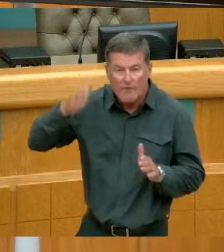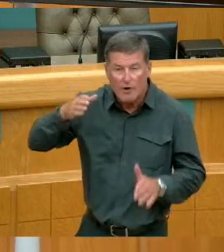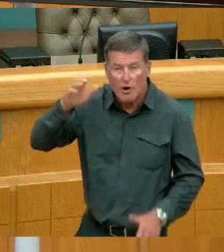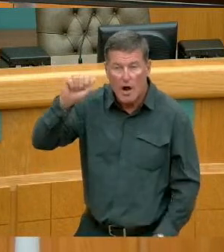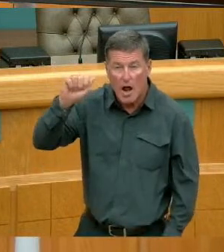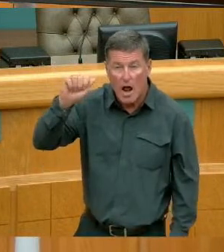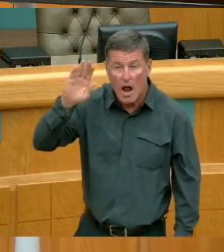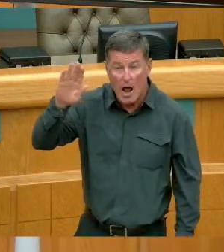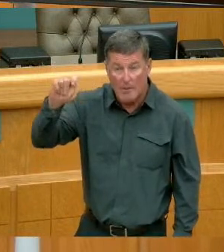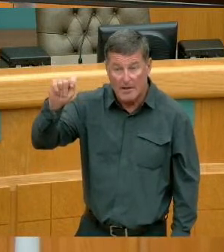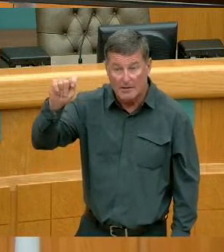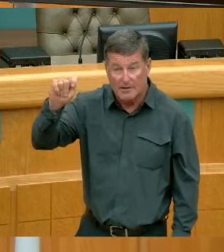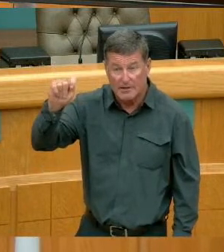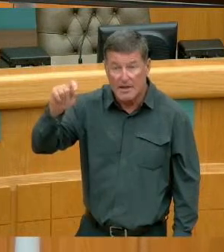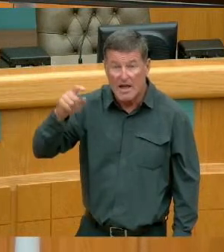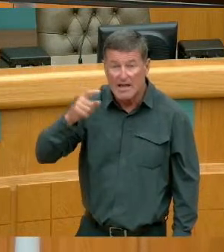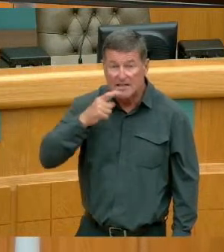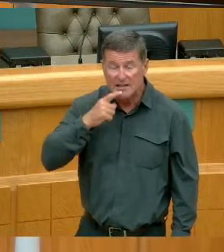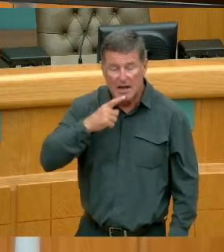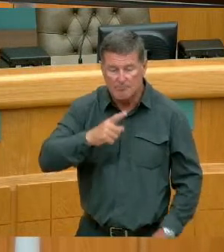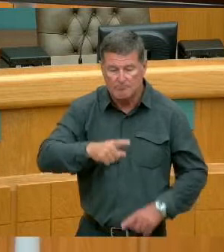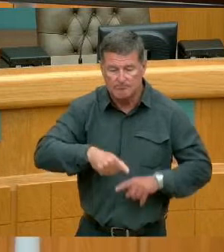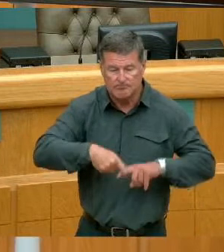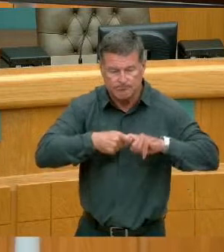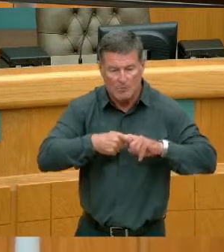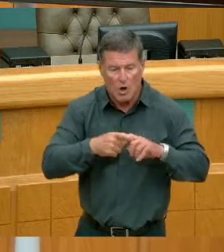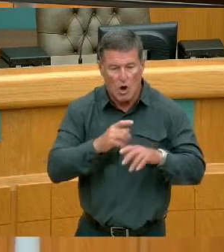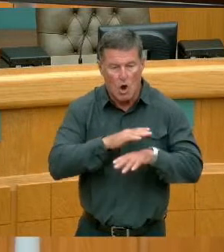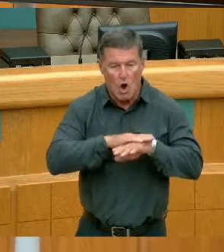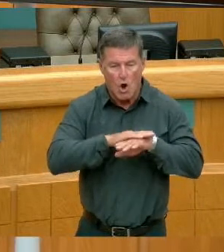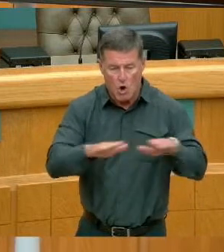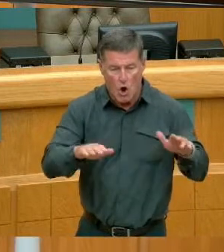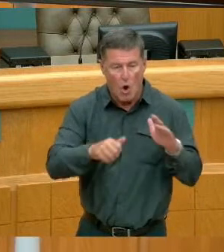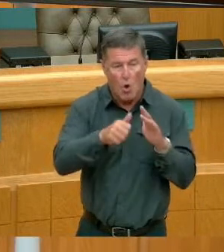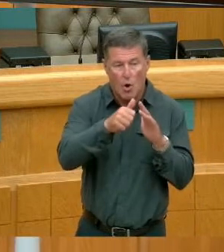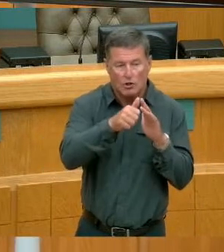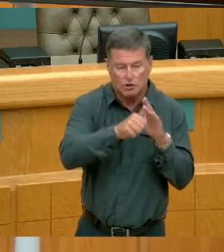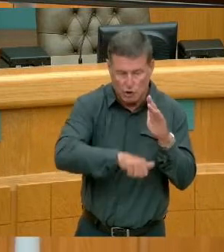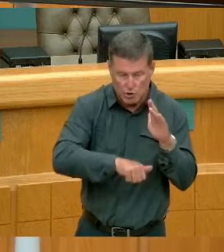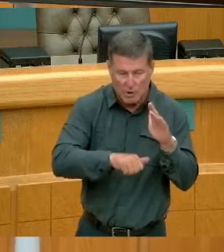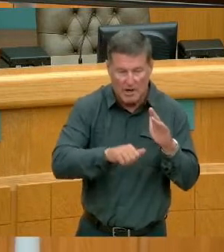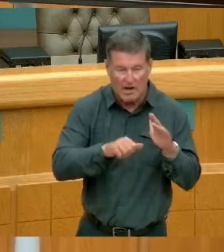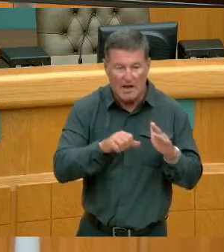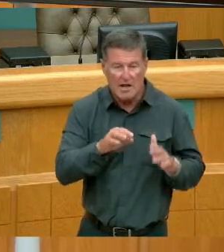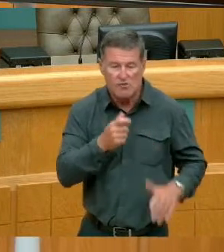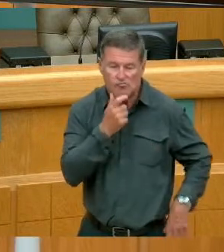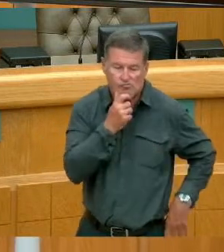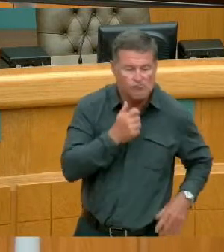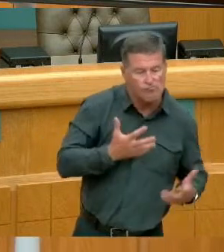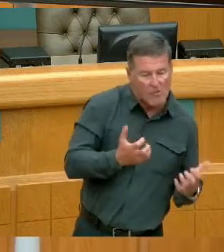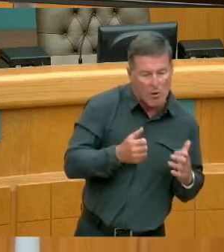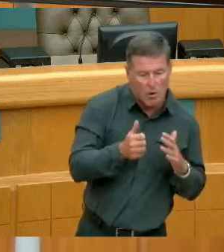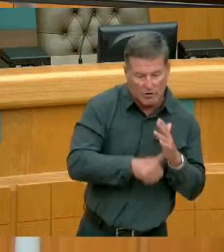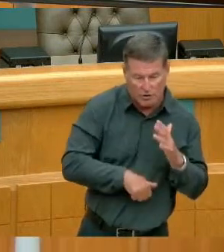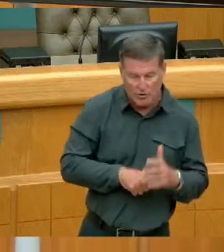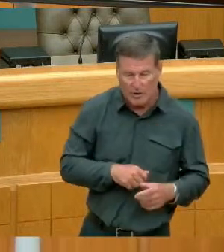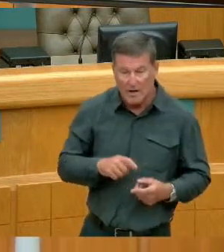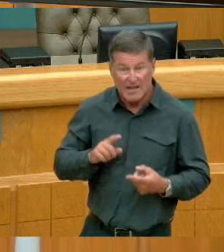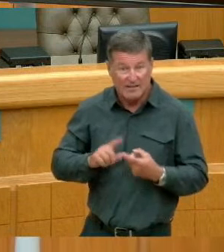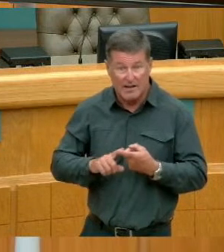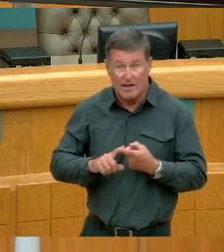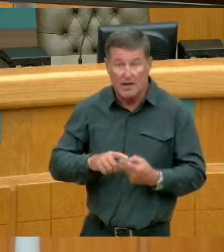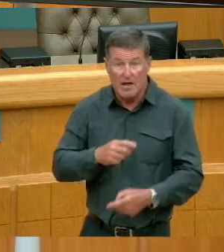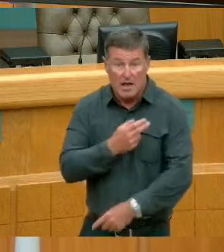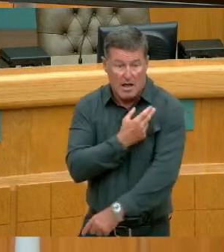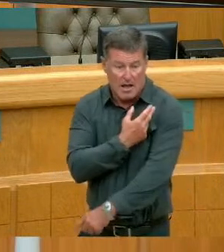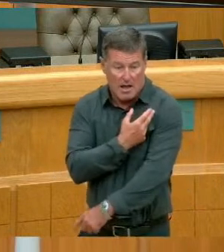proclamation suspending elective surgeries at hospitals in the following counties: Cameron, that's down in Brownsville; Hidalgo,